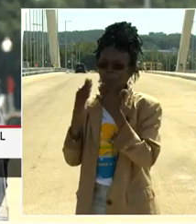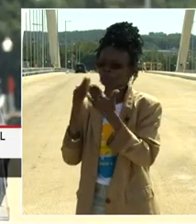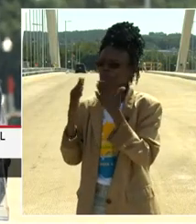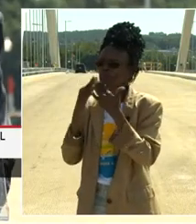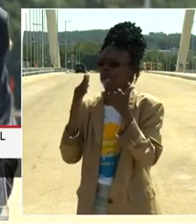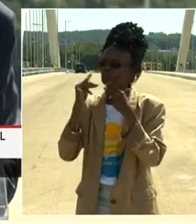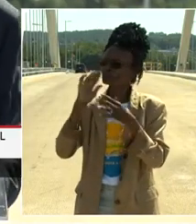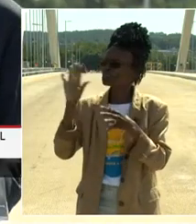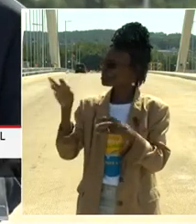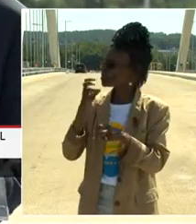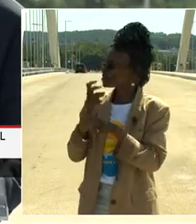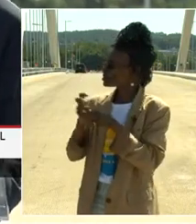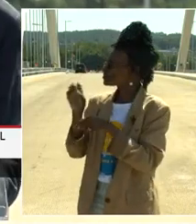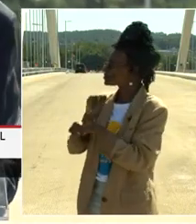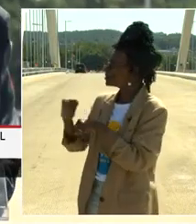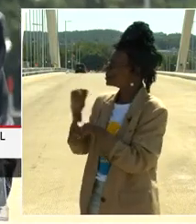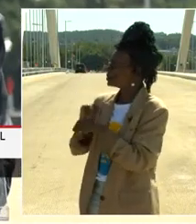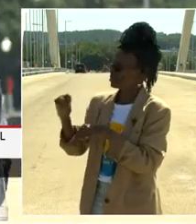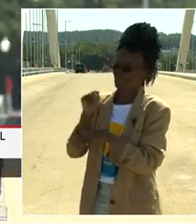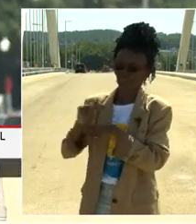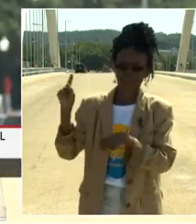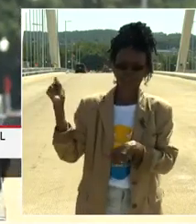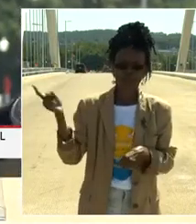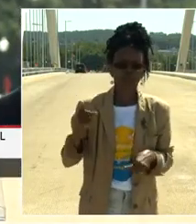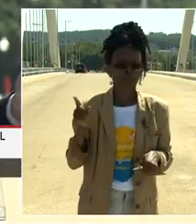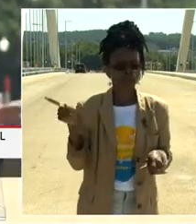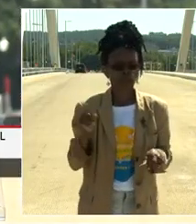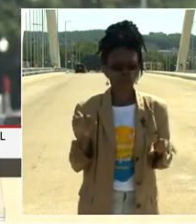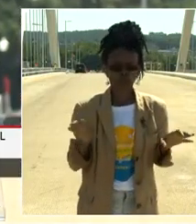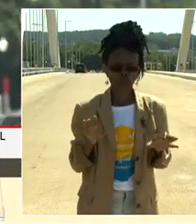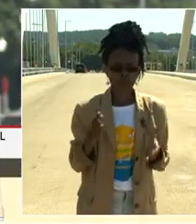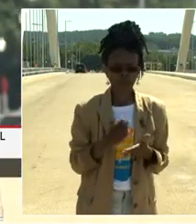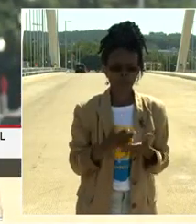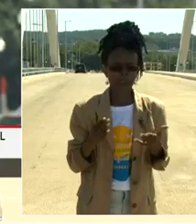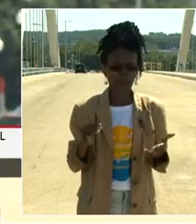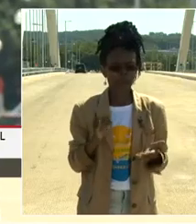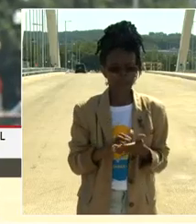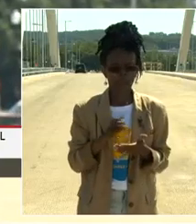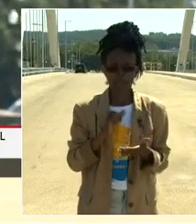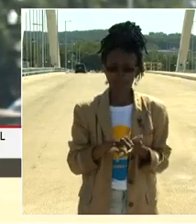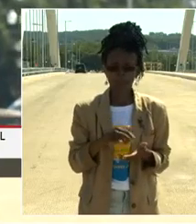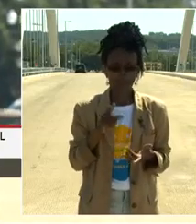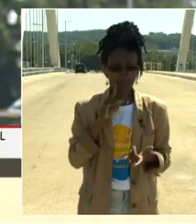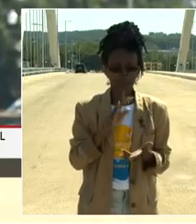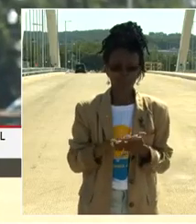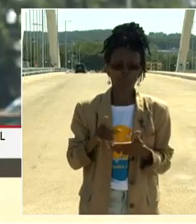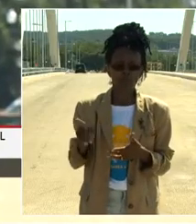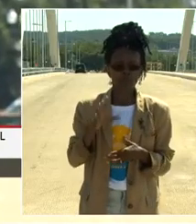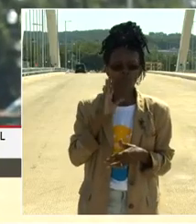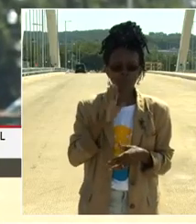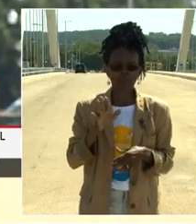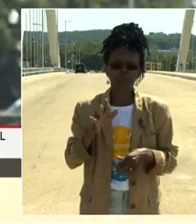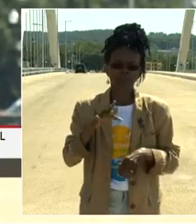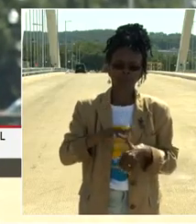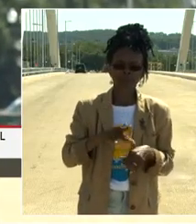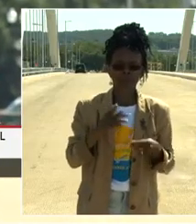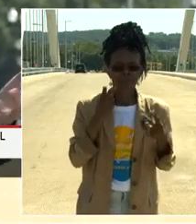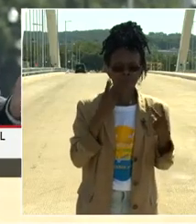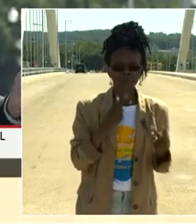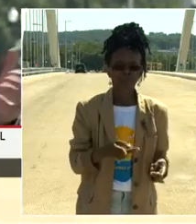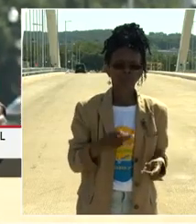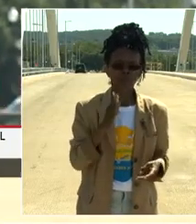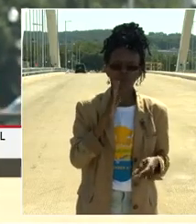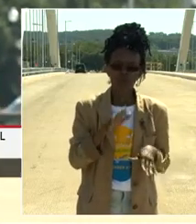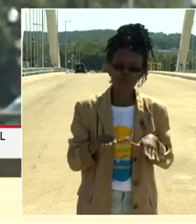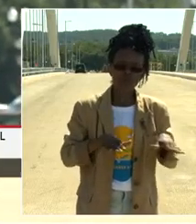You have done something that I truly believe, and I hope you will be visiting this space. You will be walking across it, driving across it,